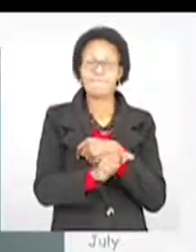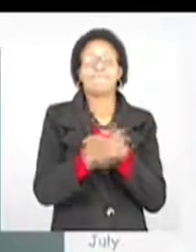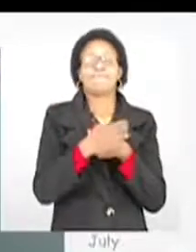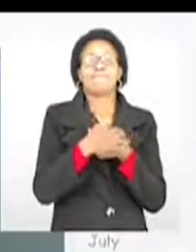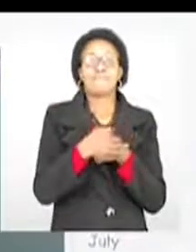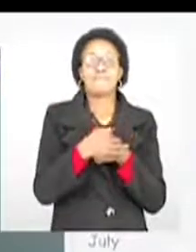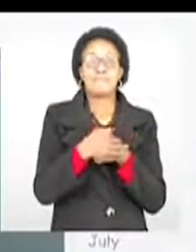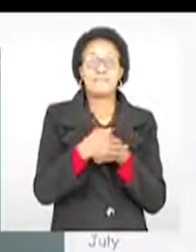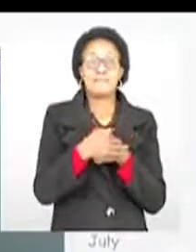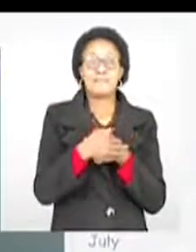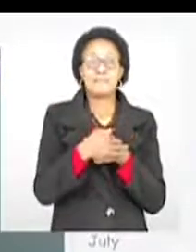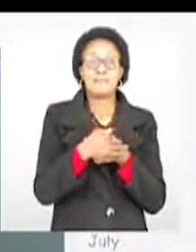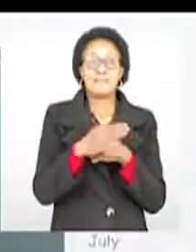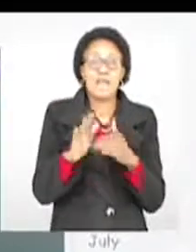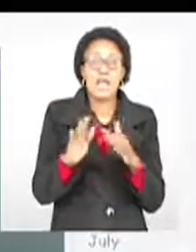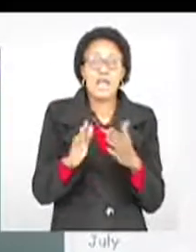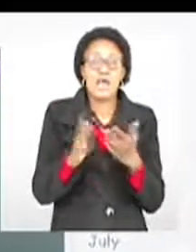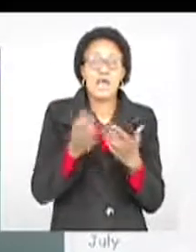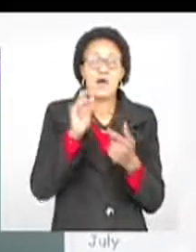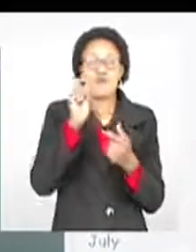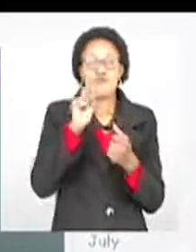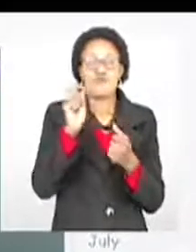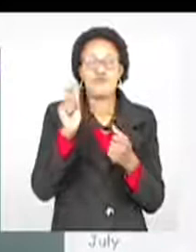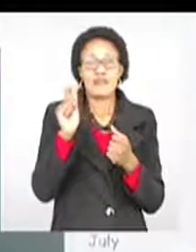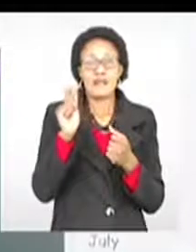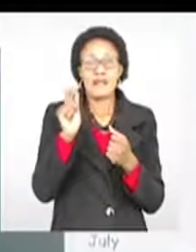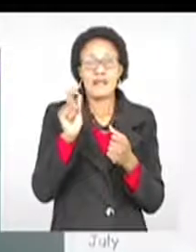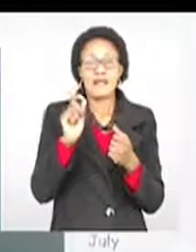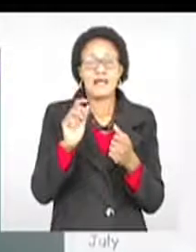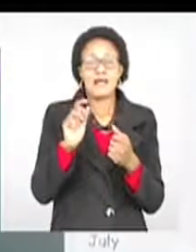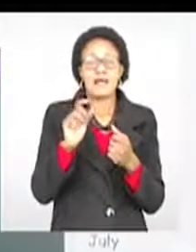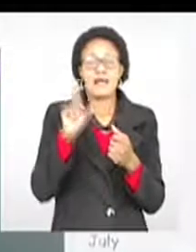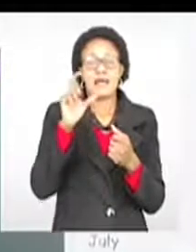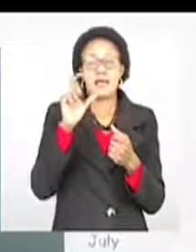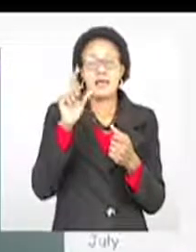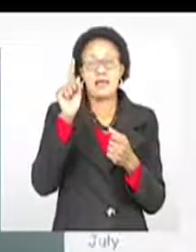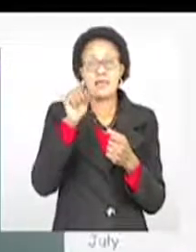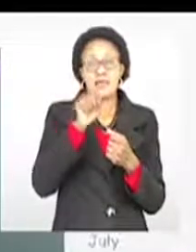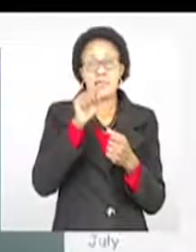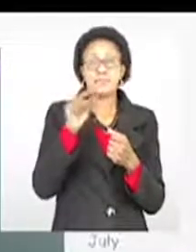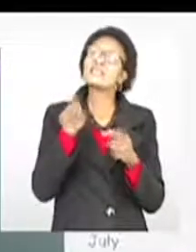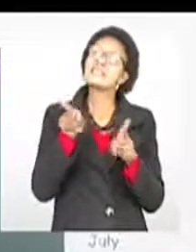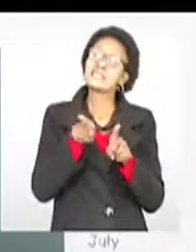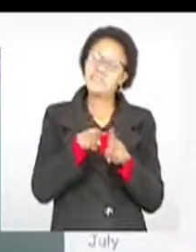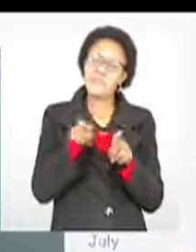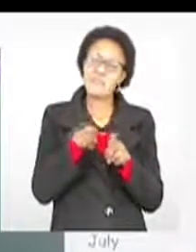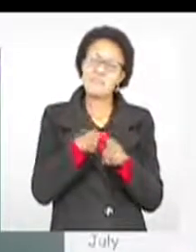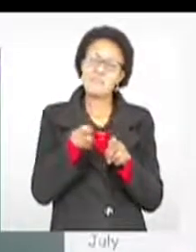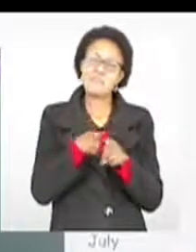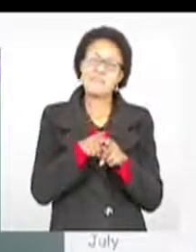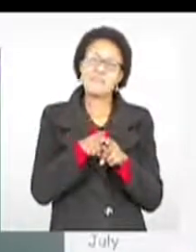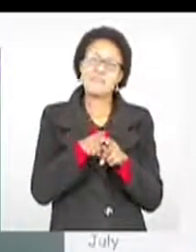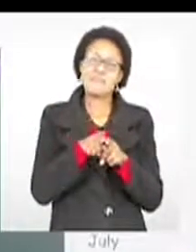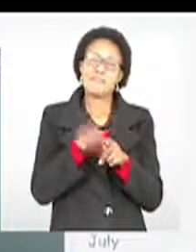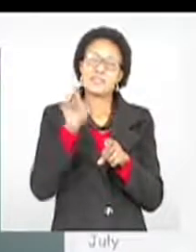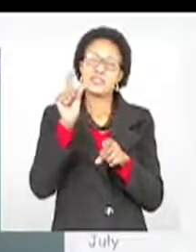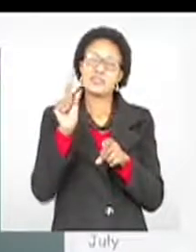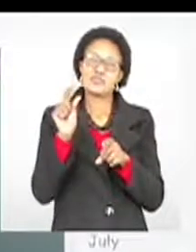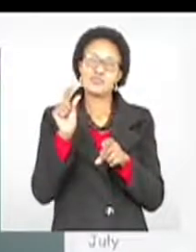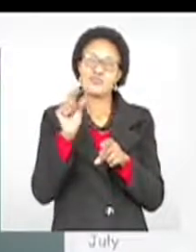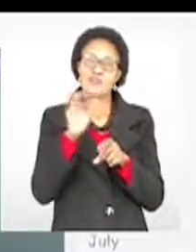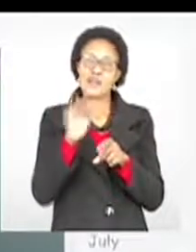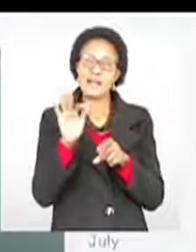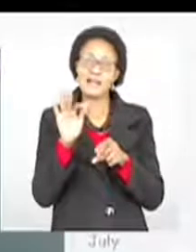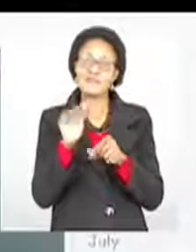cross. That is how we write big letter X. The same as for small letter X. But I want you to use a